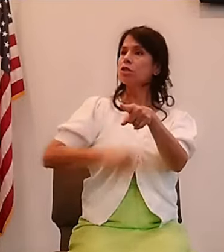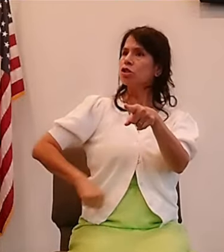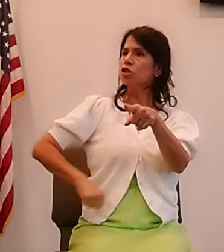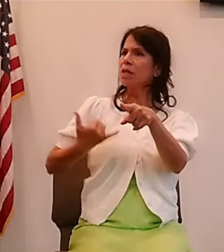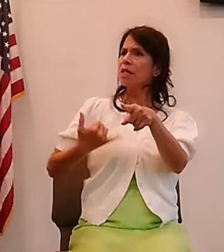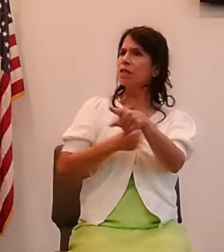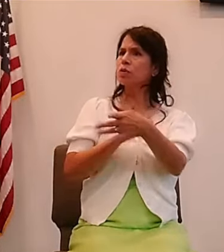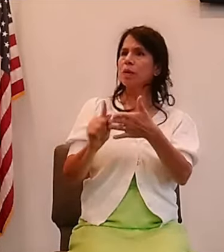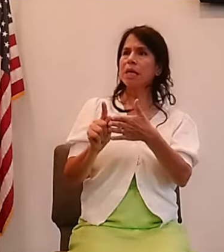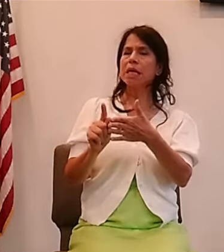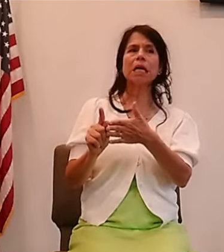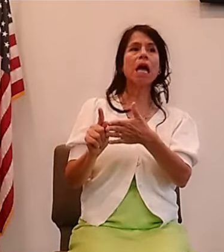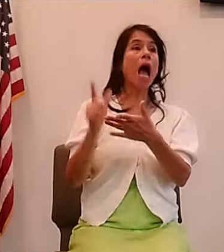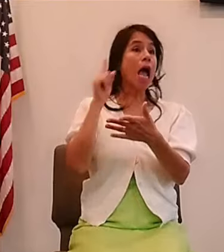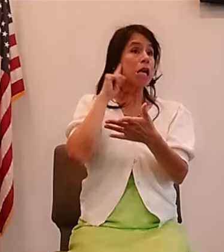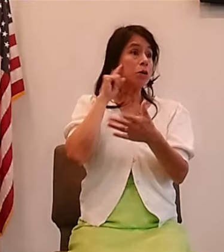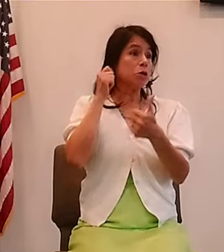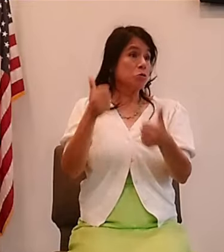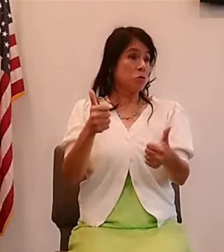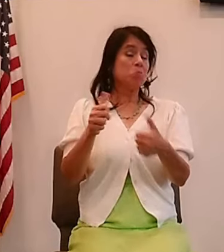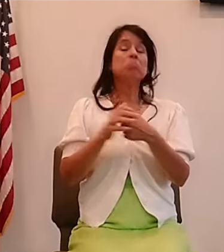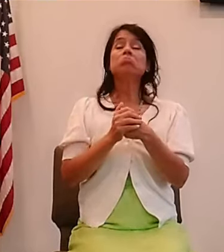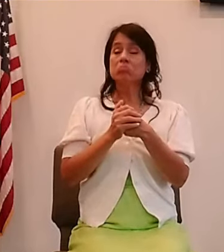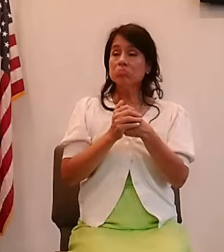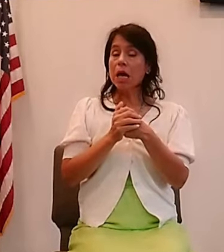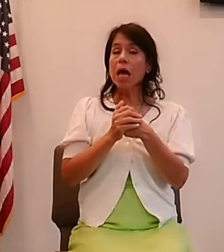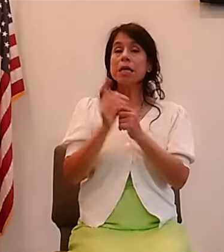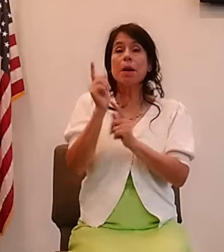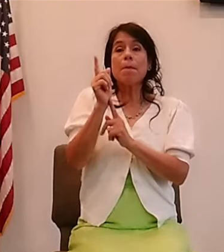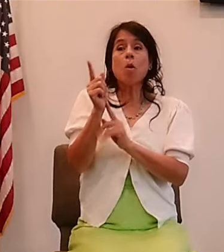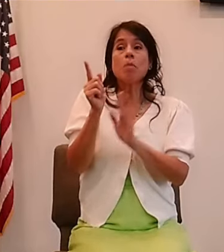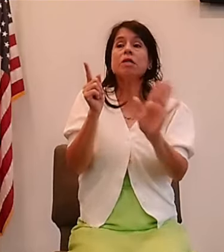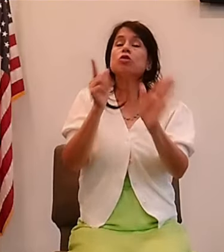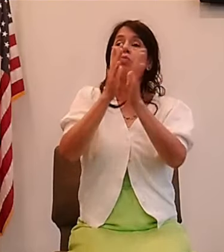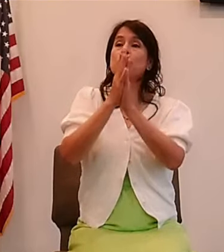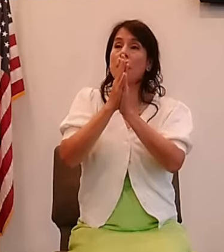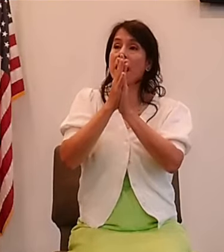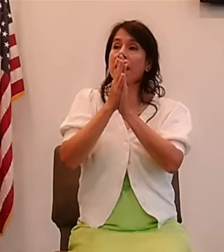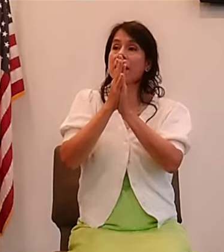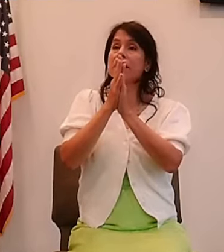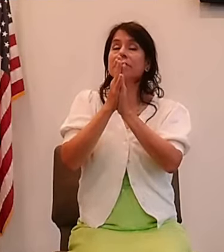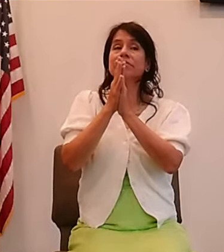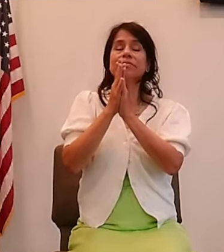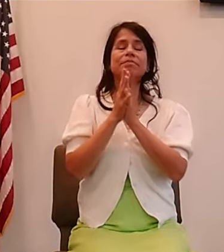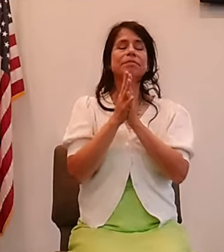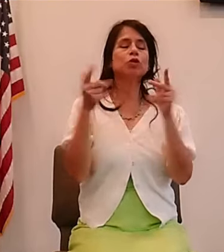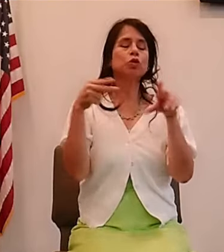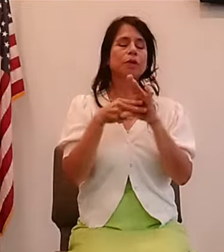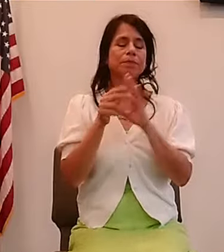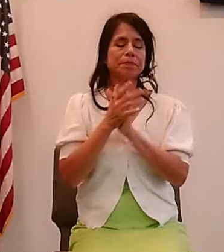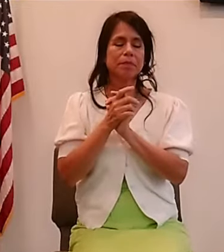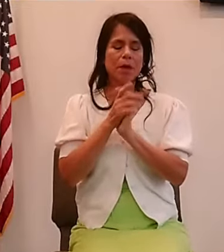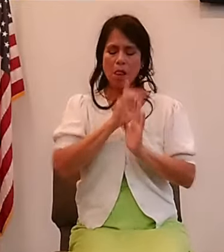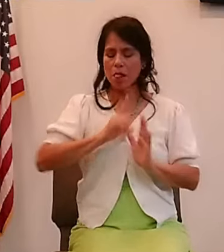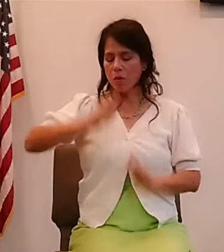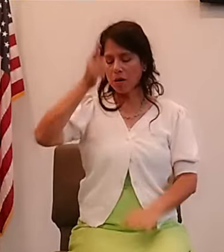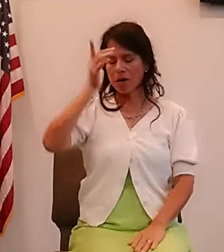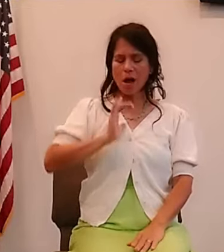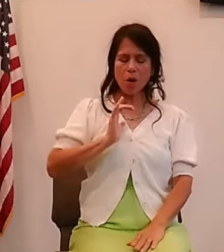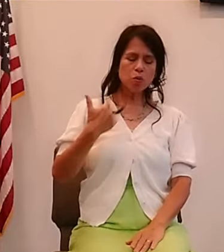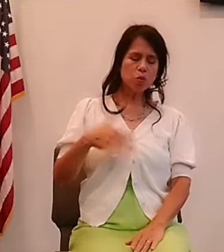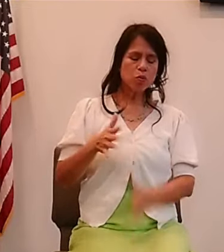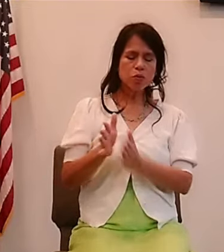he's not here. I hear he's doing well, and I'd like to just take a moment to pray for him, if you'll pray with me. Lord God, how we